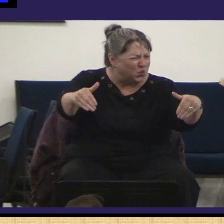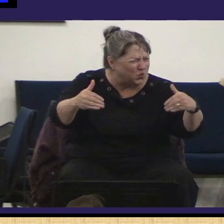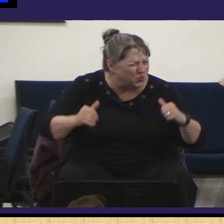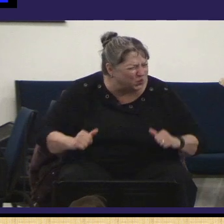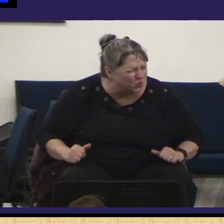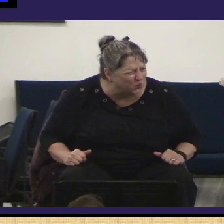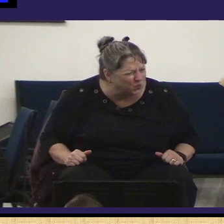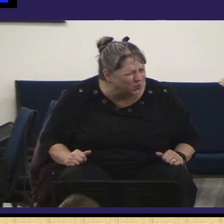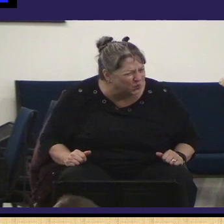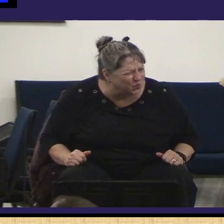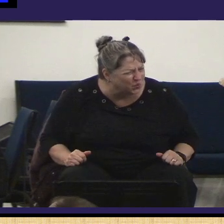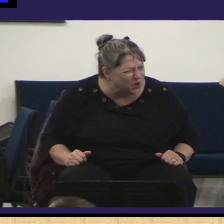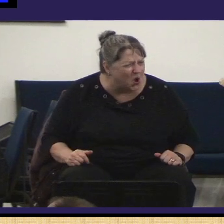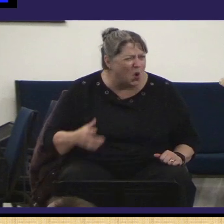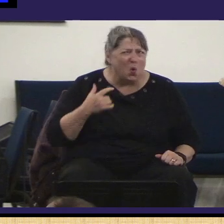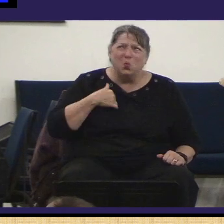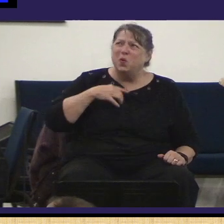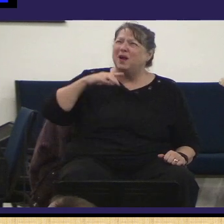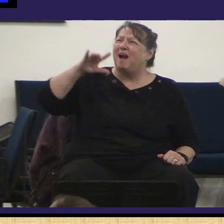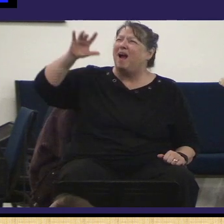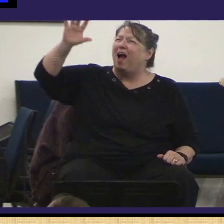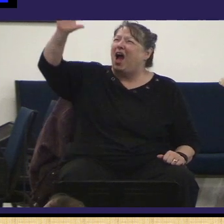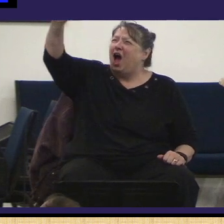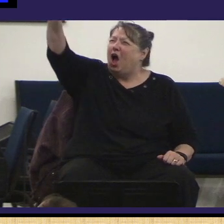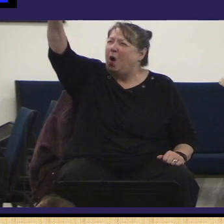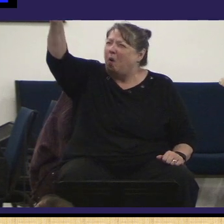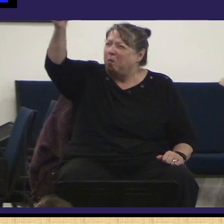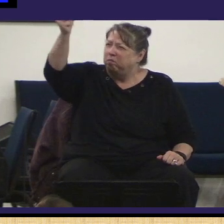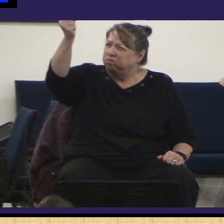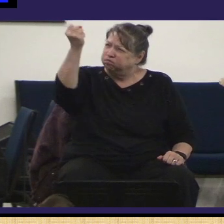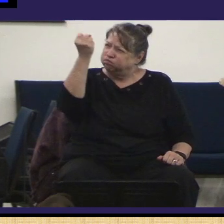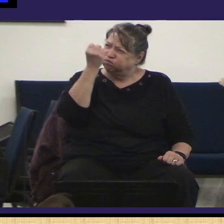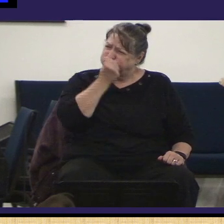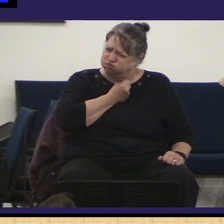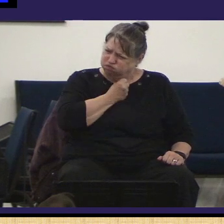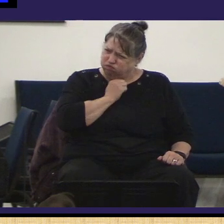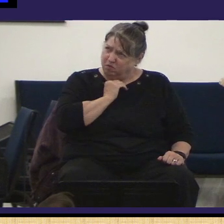righteousness, we discern immediately those lies.